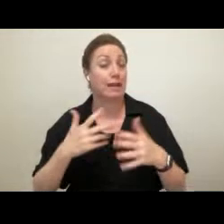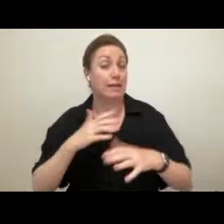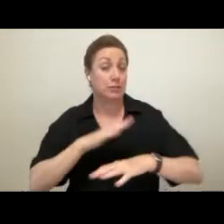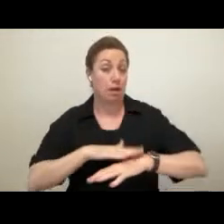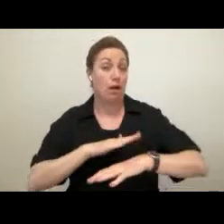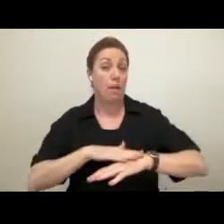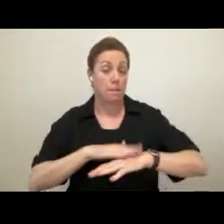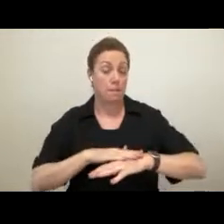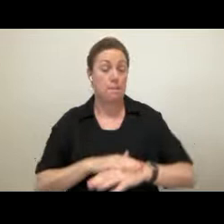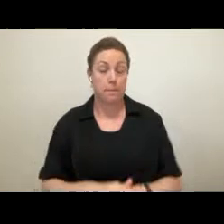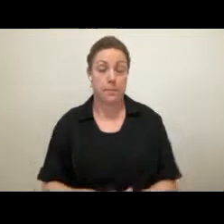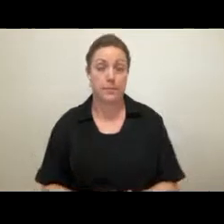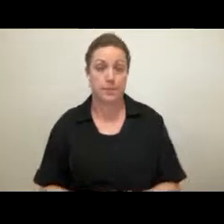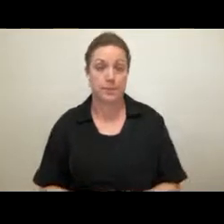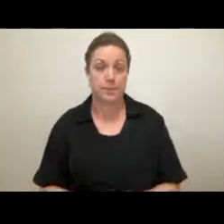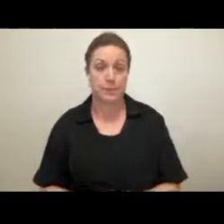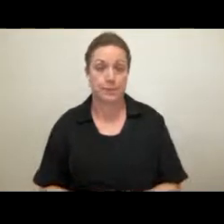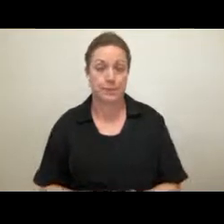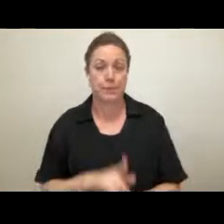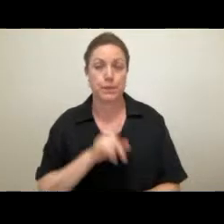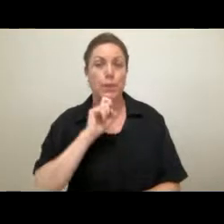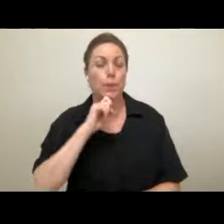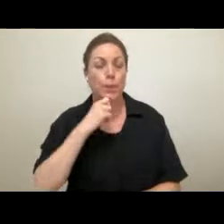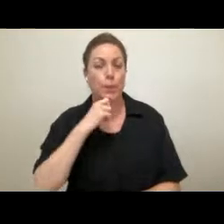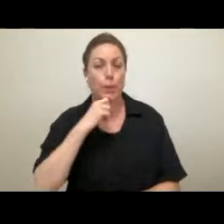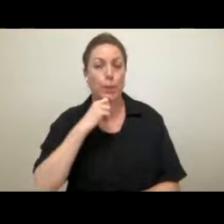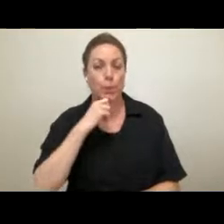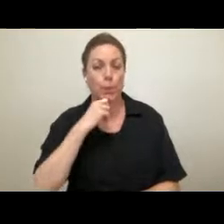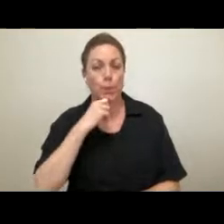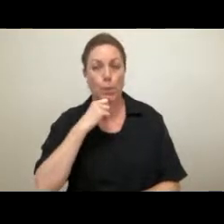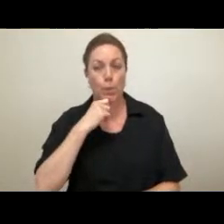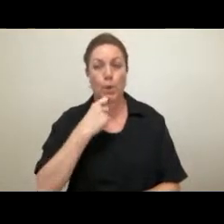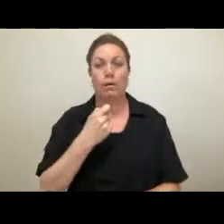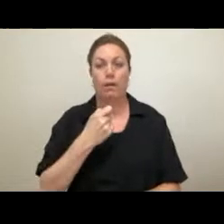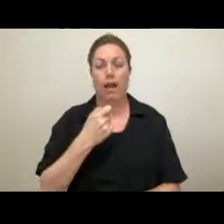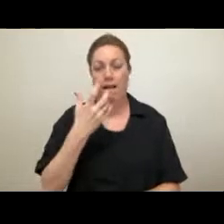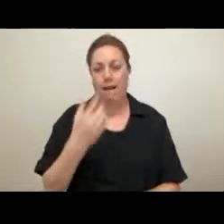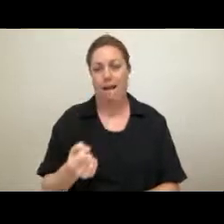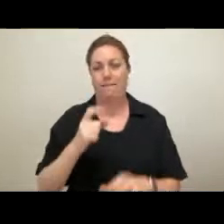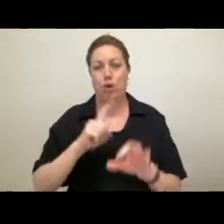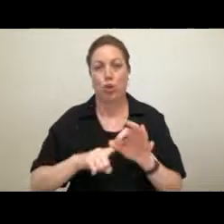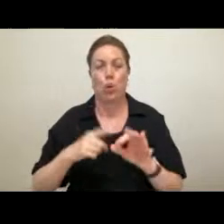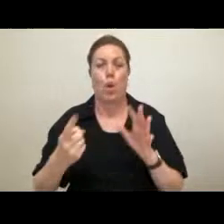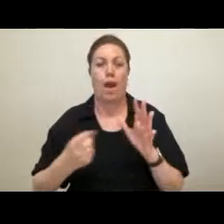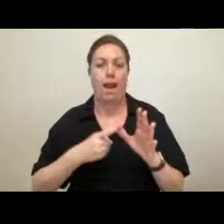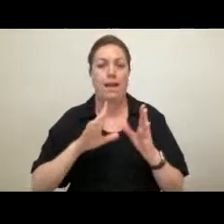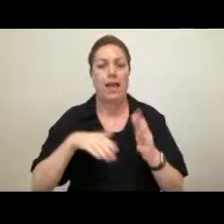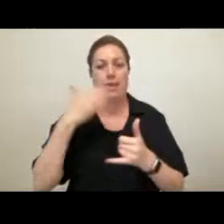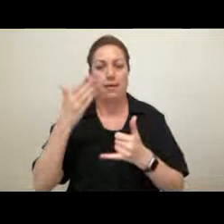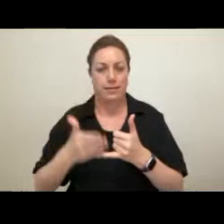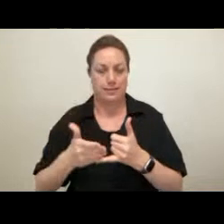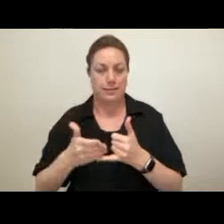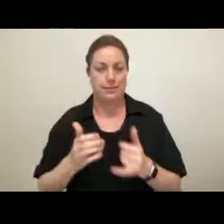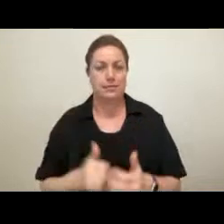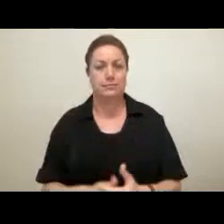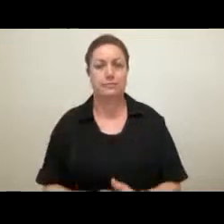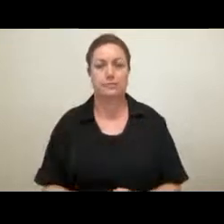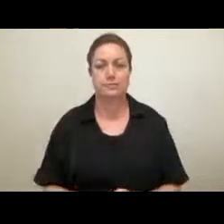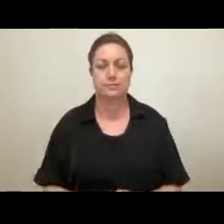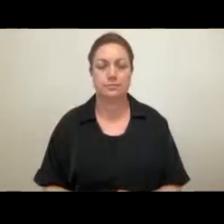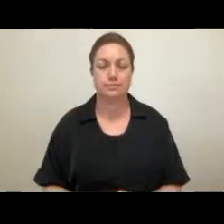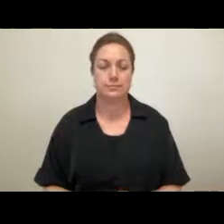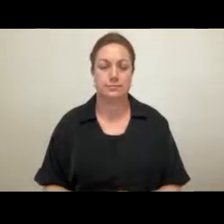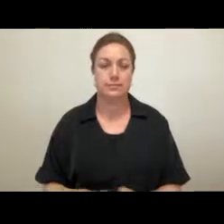those questions during the Q&A segment towards the end of the seminar. Next slide, please, Jane.